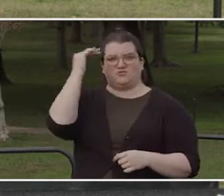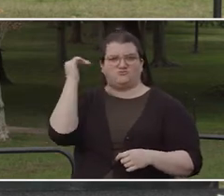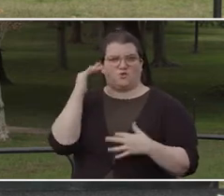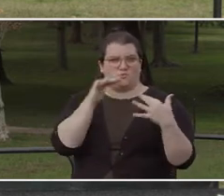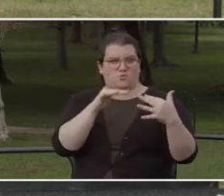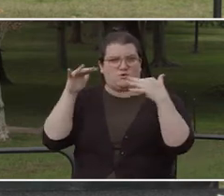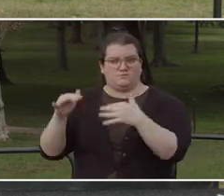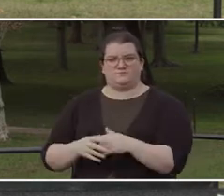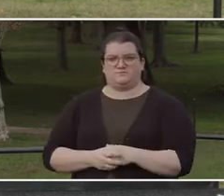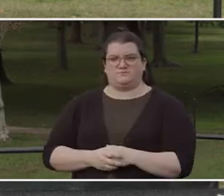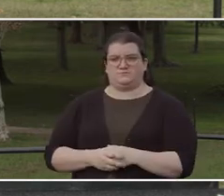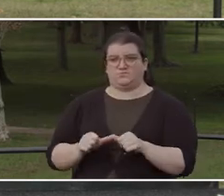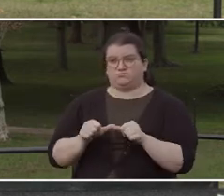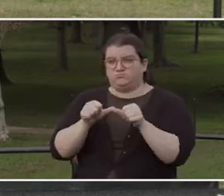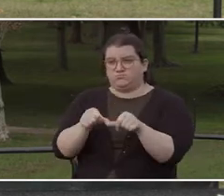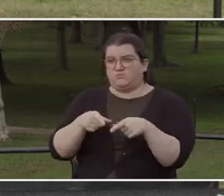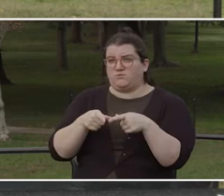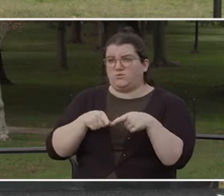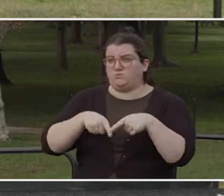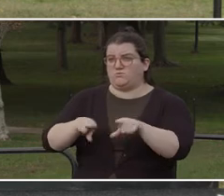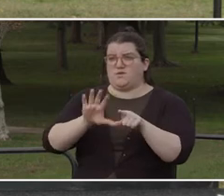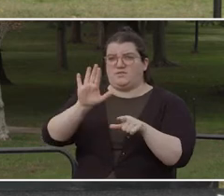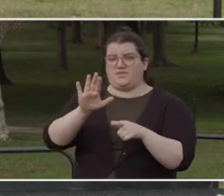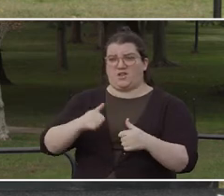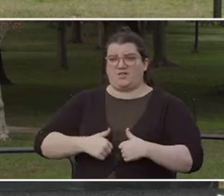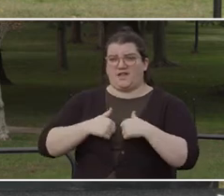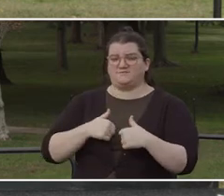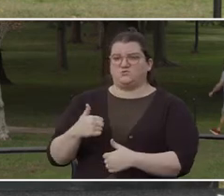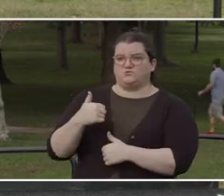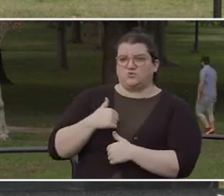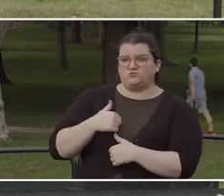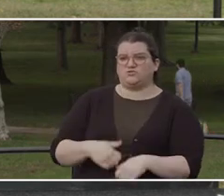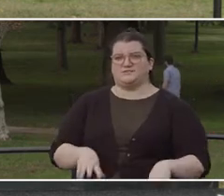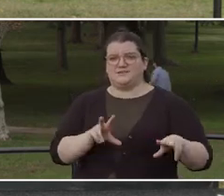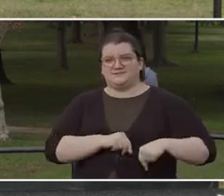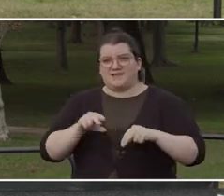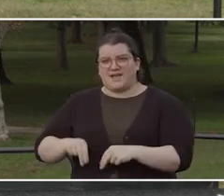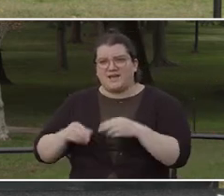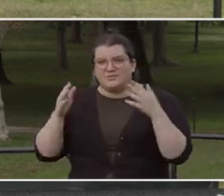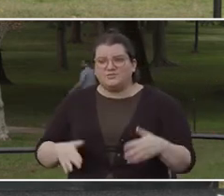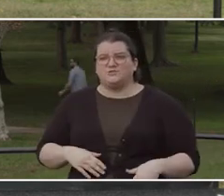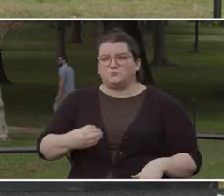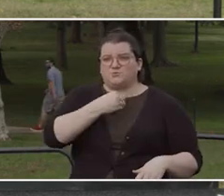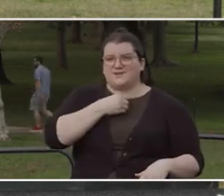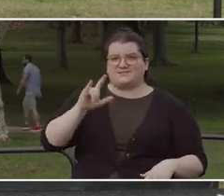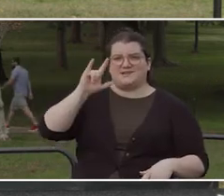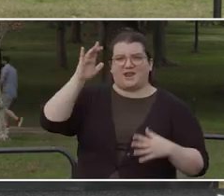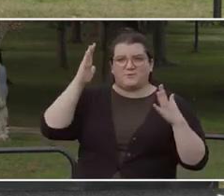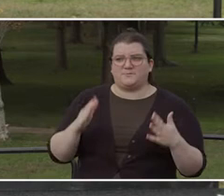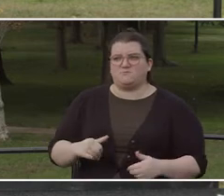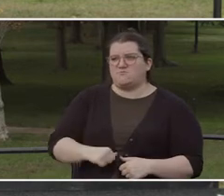Throughout their lives, these soldiers, sailors, Marines, and airmen were proud of their service to the United